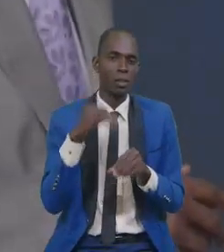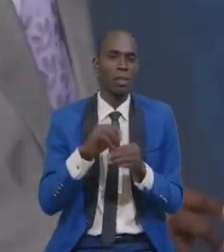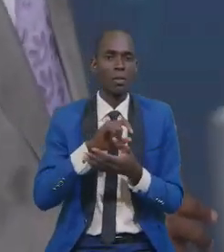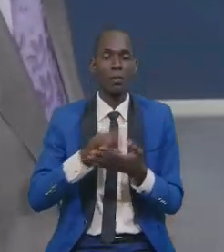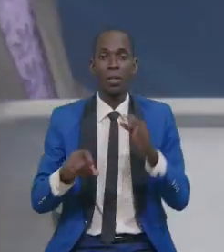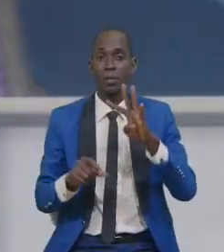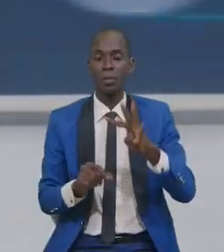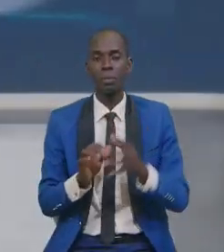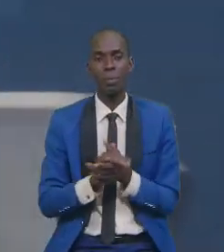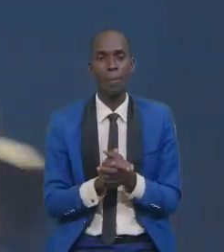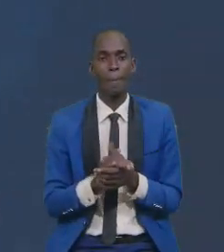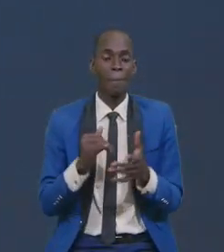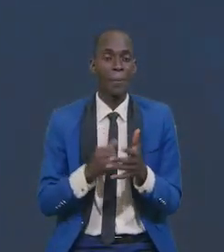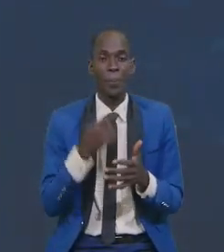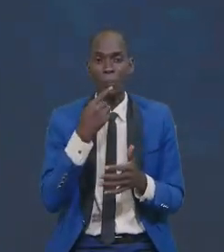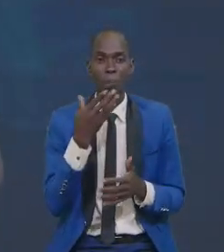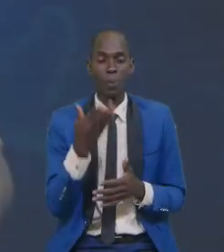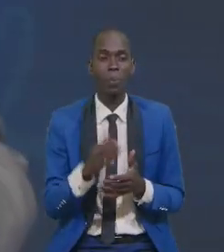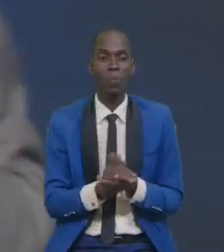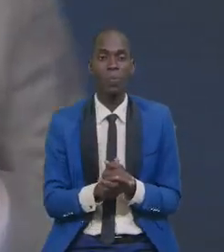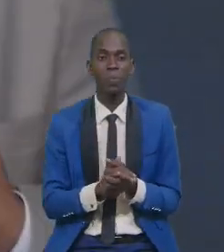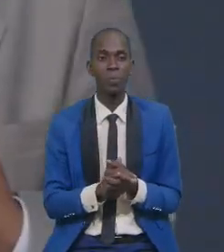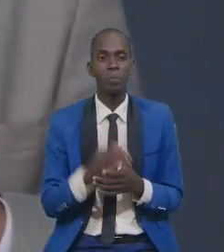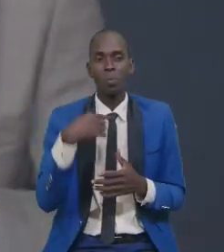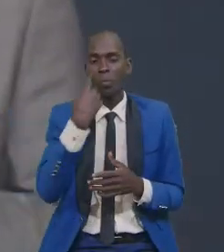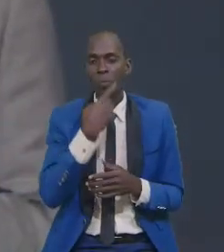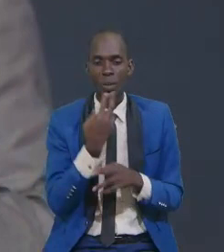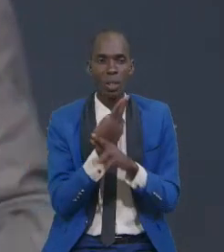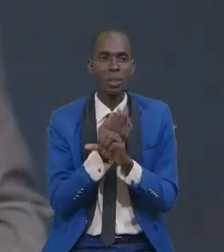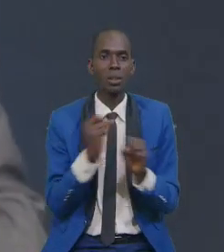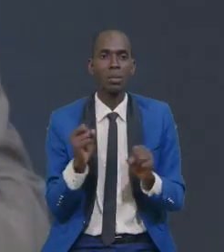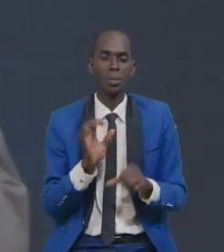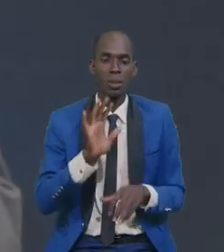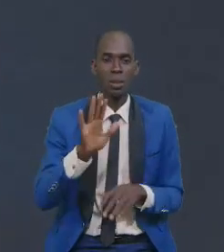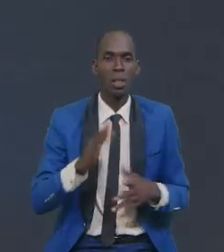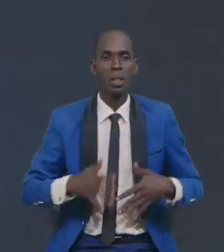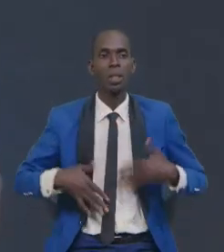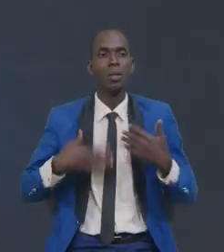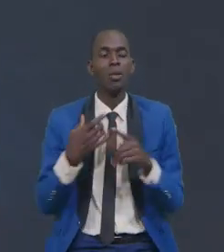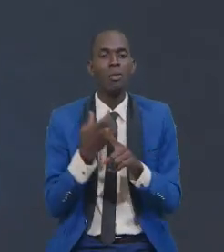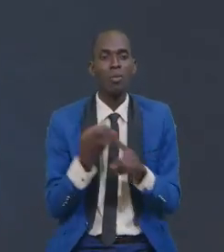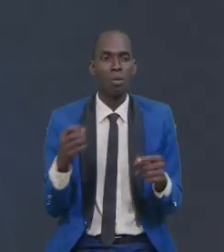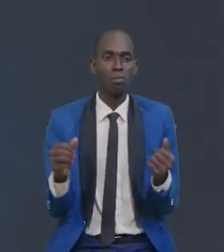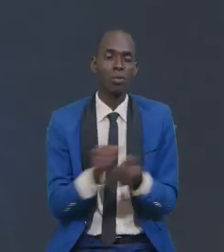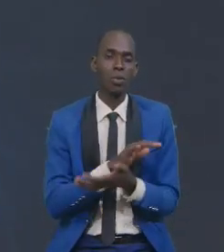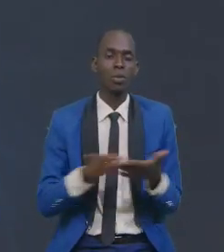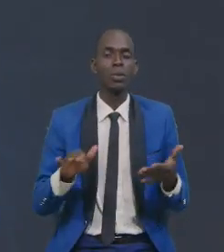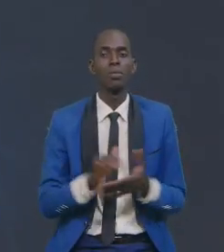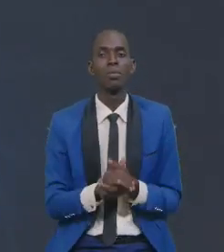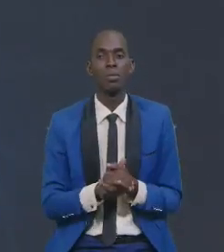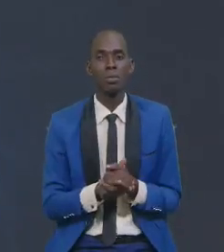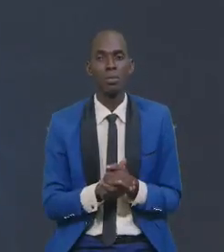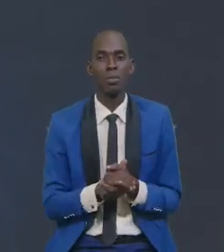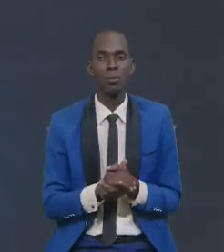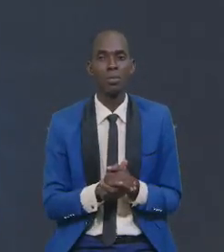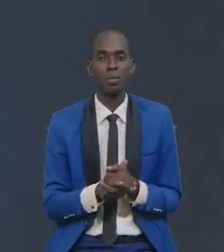4, it says, who redeemeth thy life from destruction.